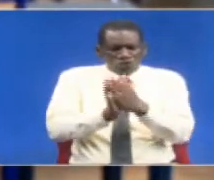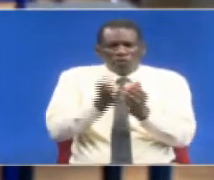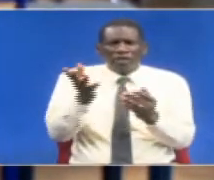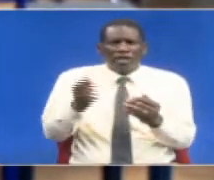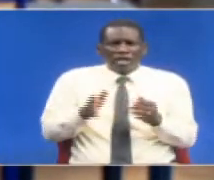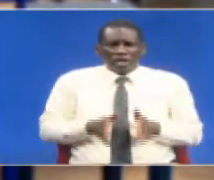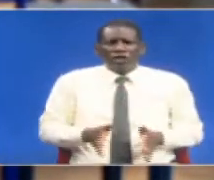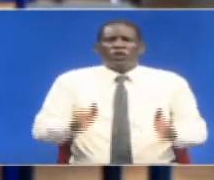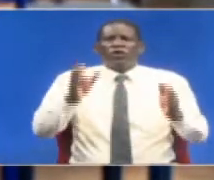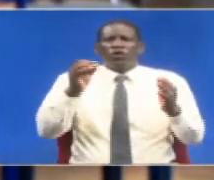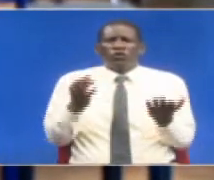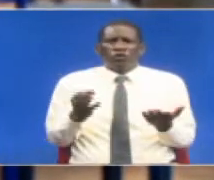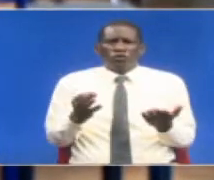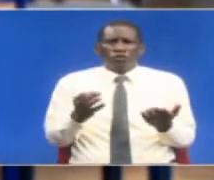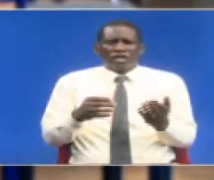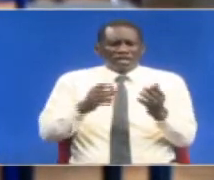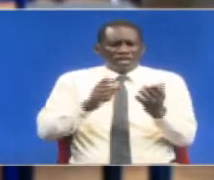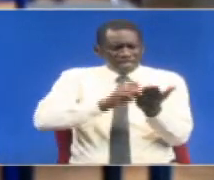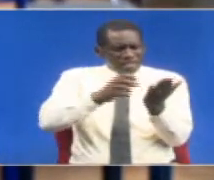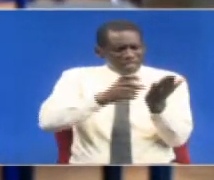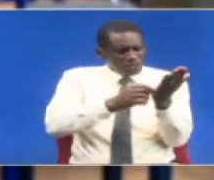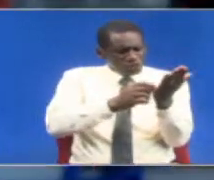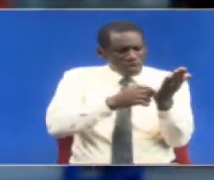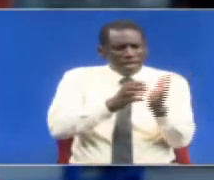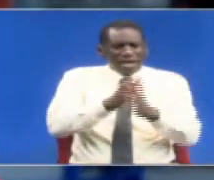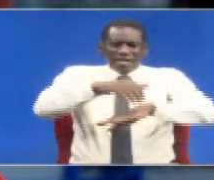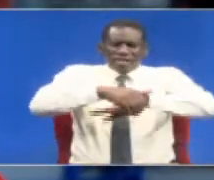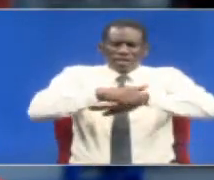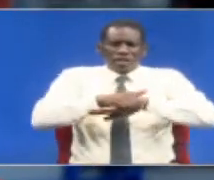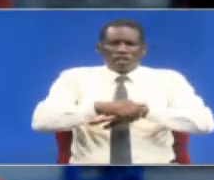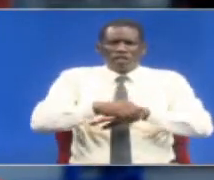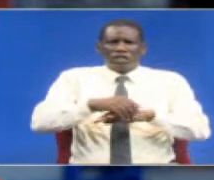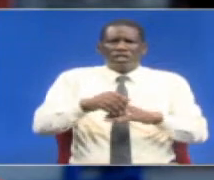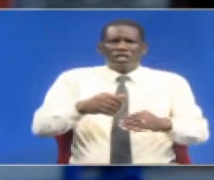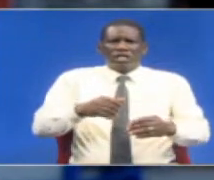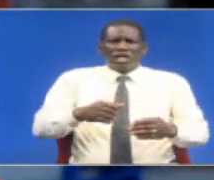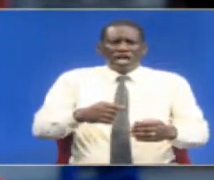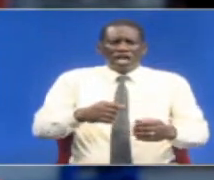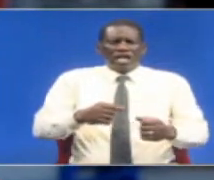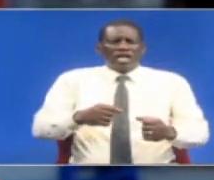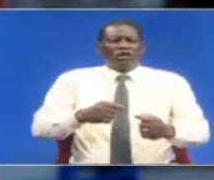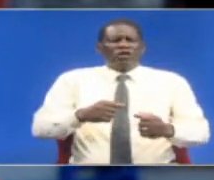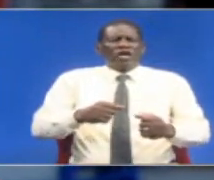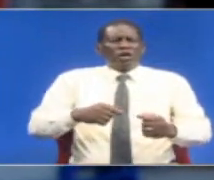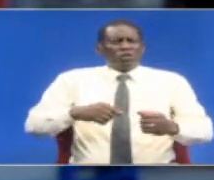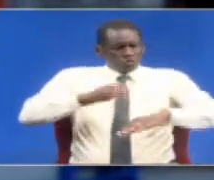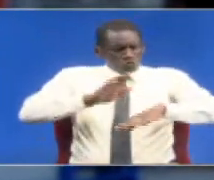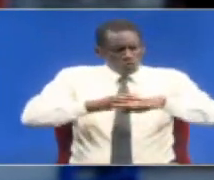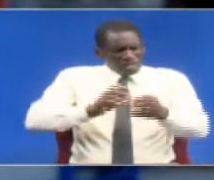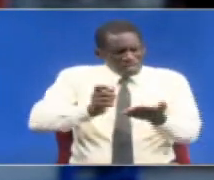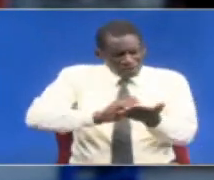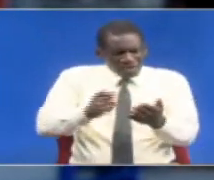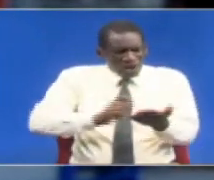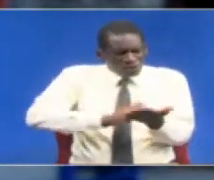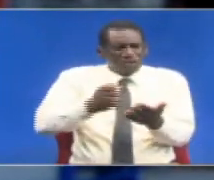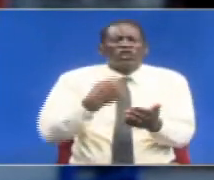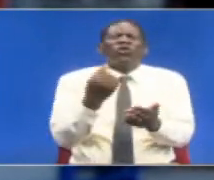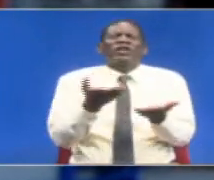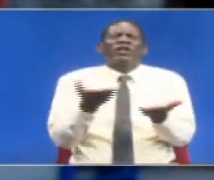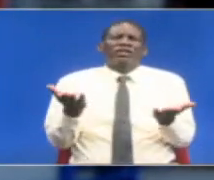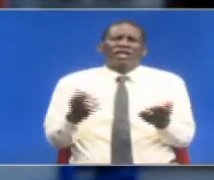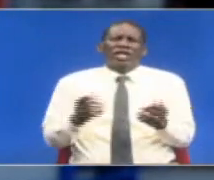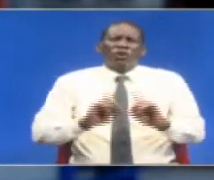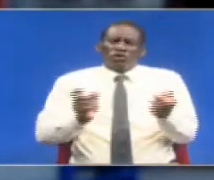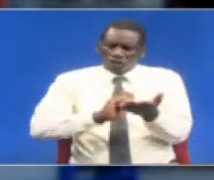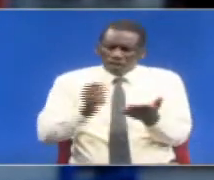of Kiswahili and English, you know, grammar. I loved writing. I was just writing for the sake of it. I was not writing